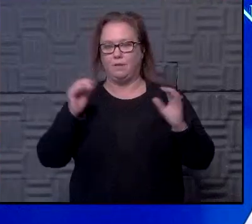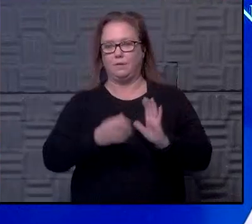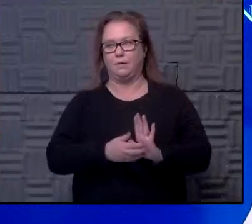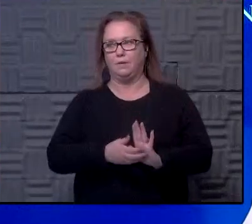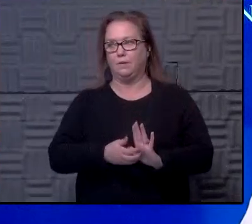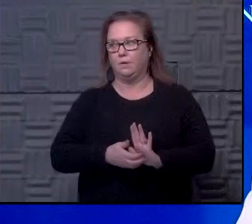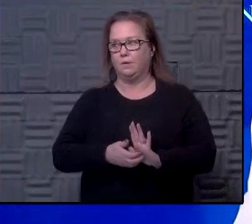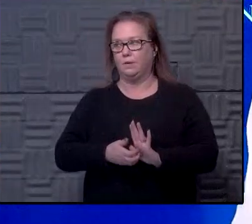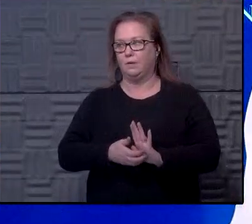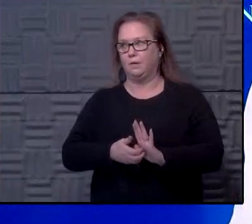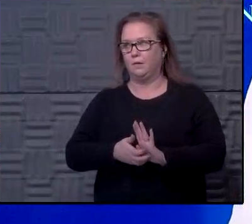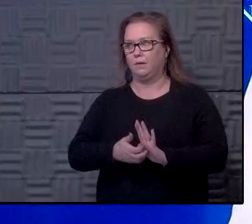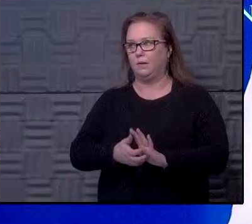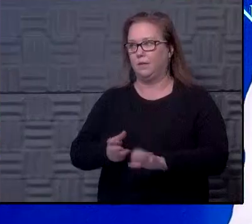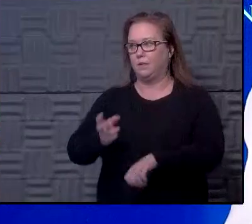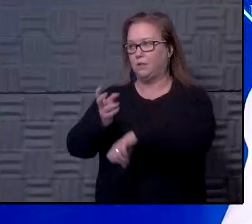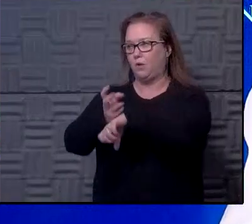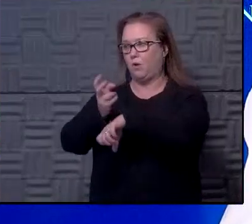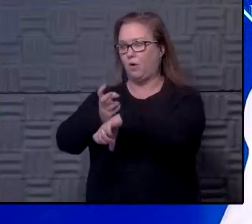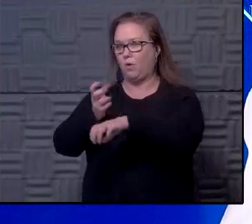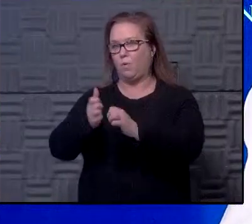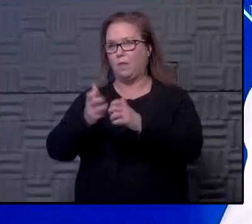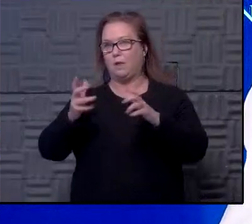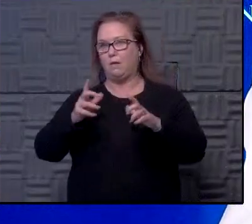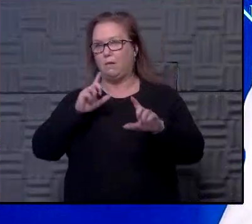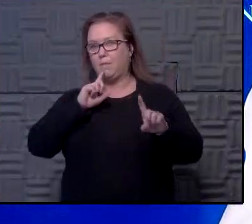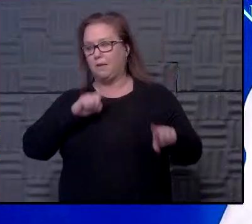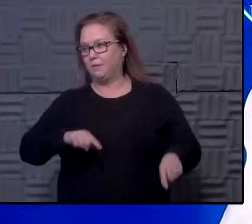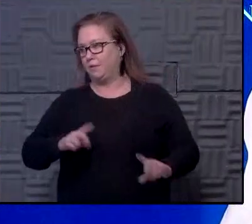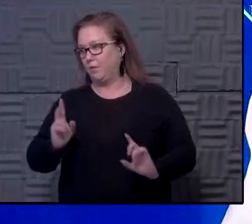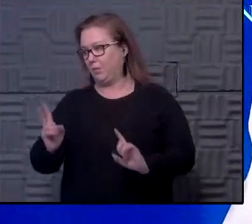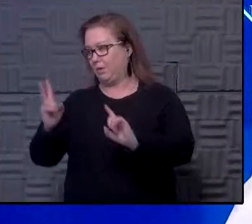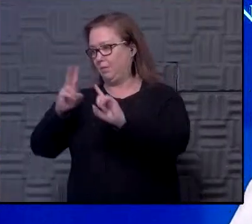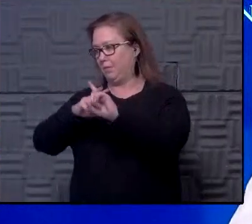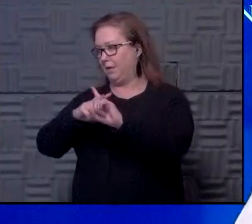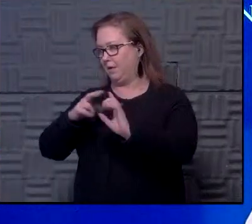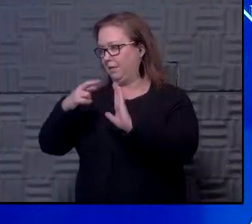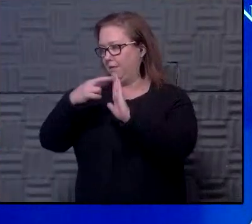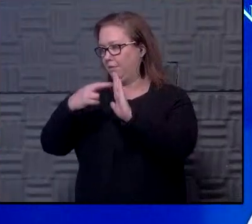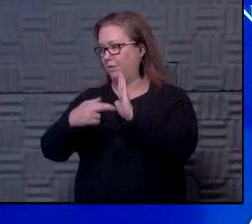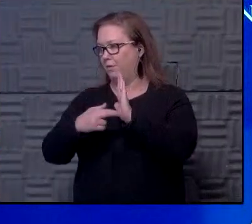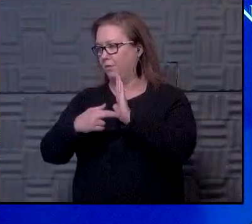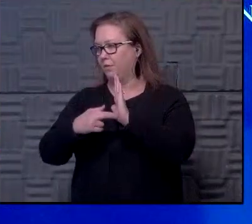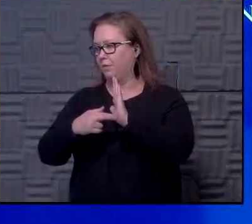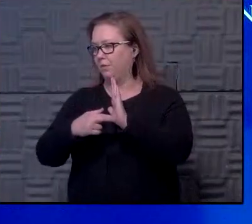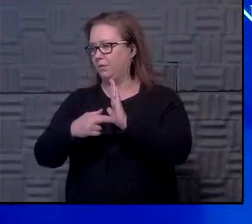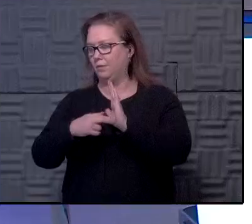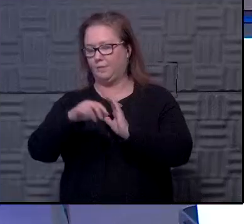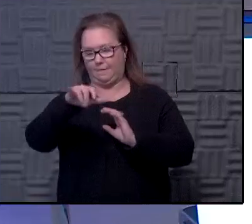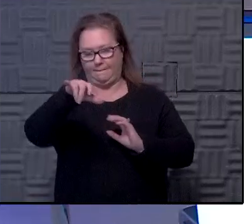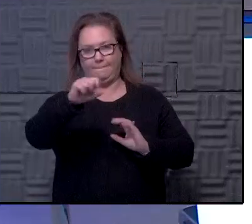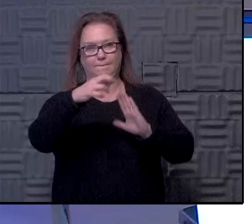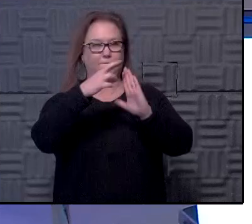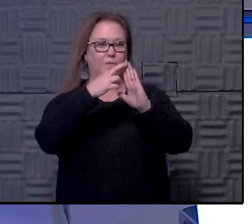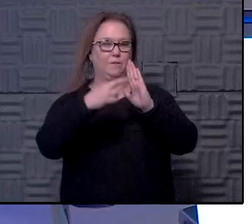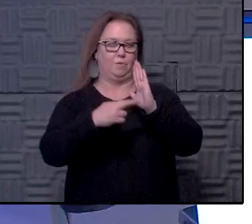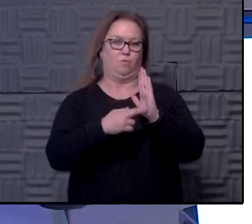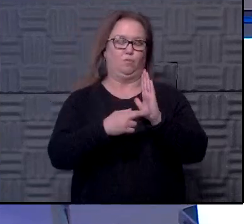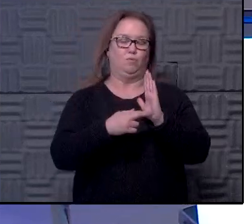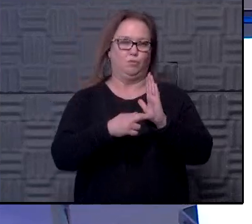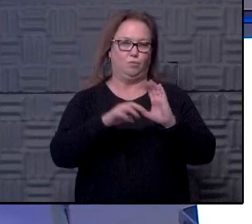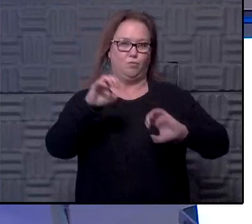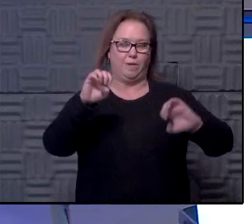So Well, there it's a you little go. harder to answer without wearing a mask, Amanda, but you would apply those rules, and if you had it, what would you say? Absolutely. So the rules that we